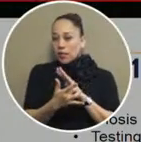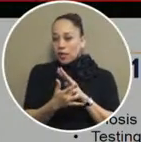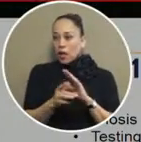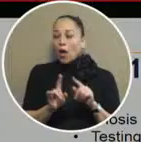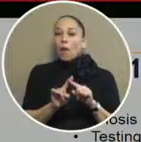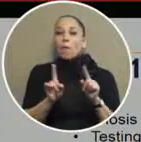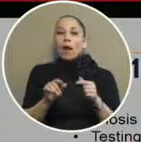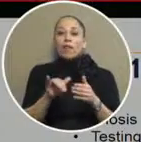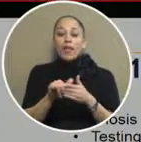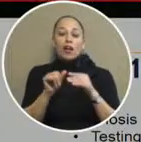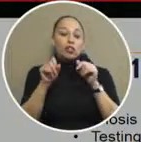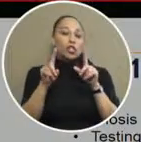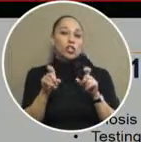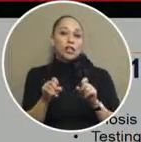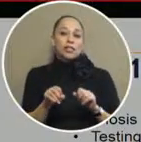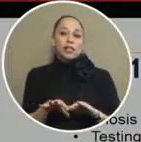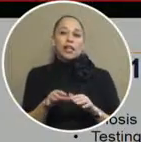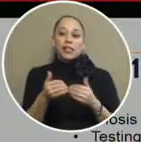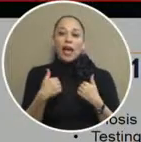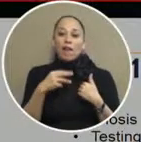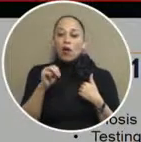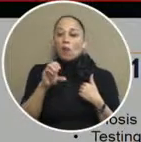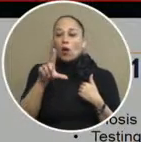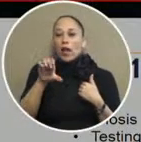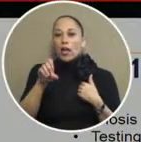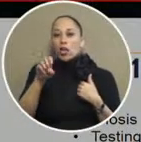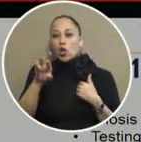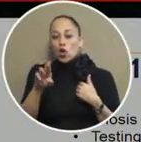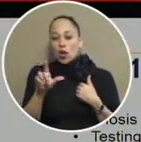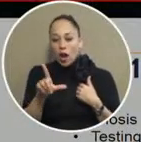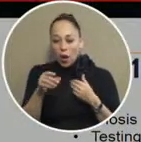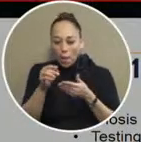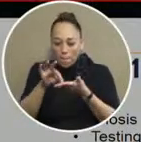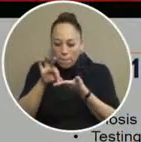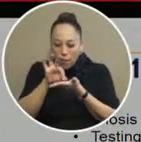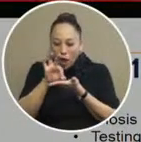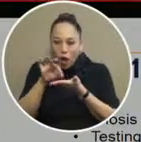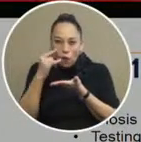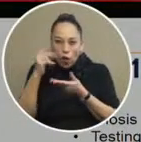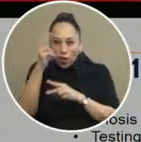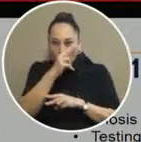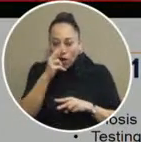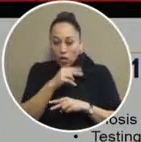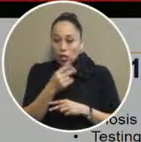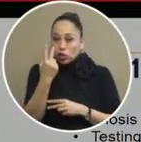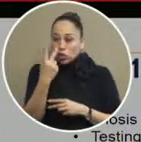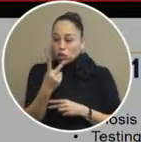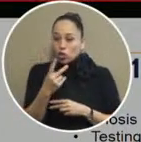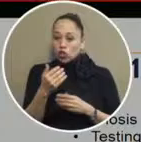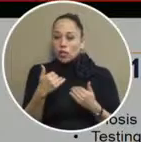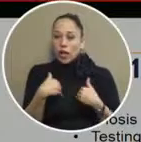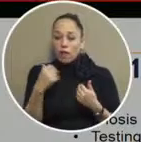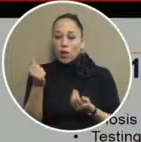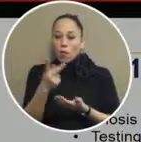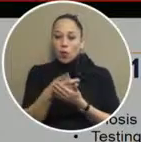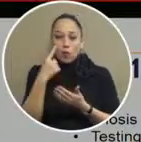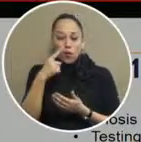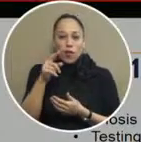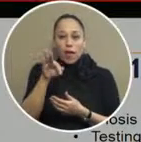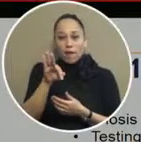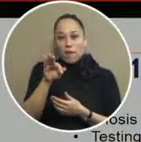some other rapid testing that looks at the molecular parts of the virus, and there's 2 of them that have been approved by the